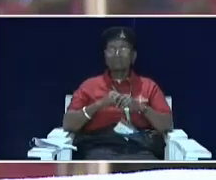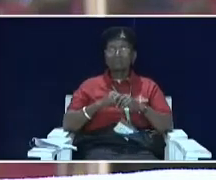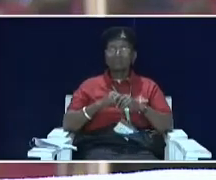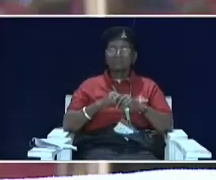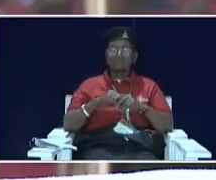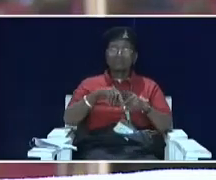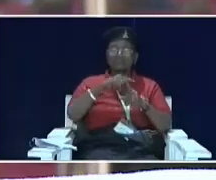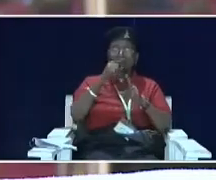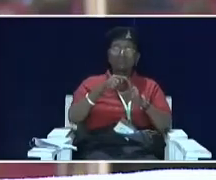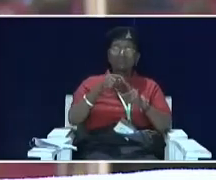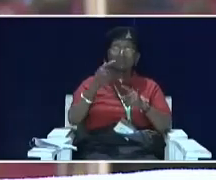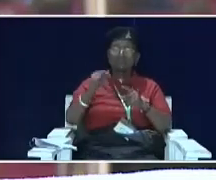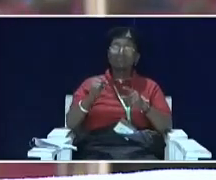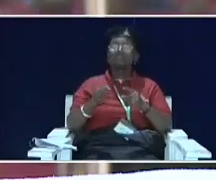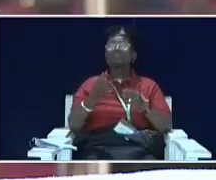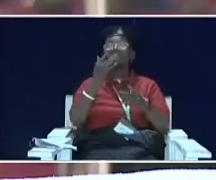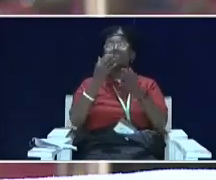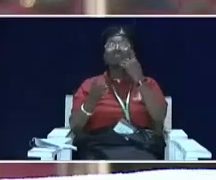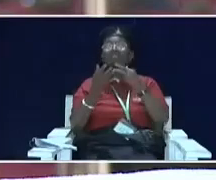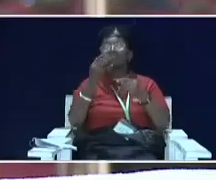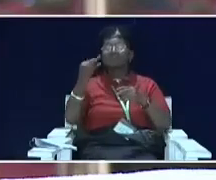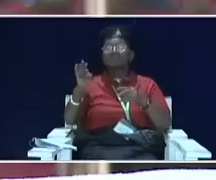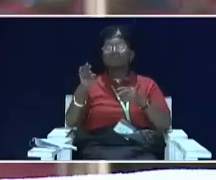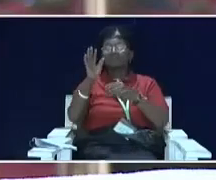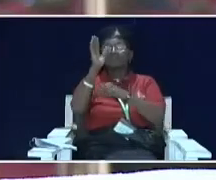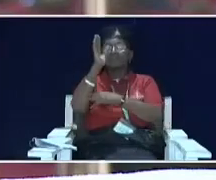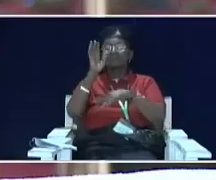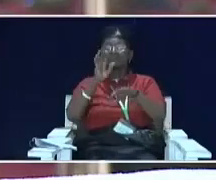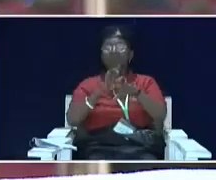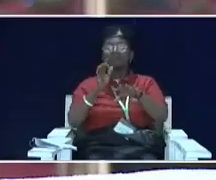When the fire of God touches your body,